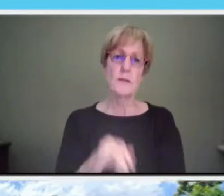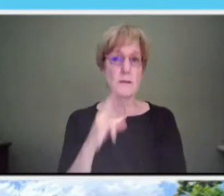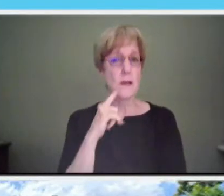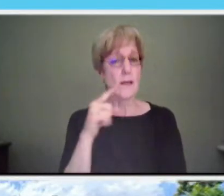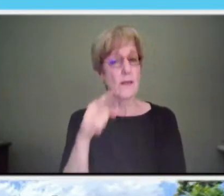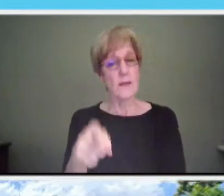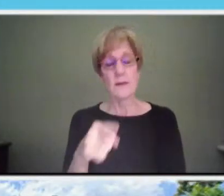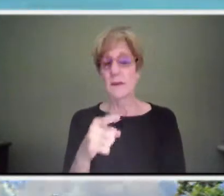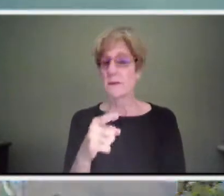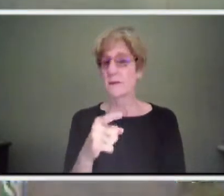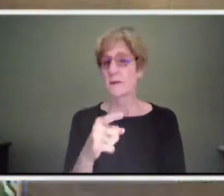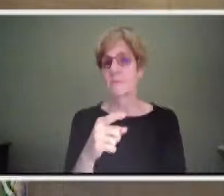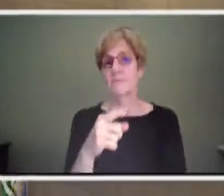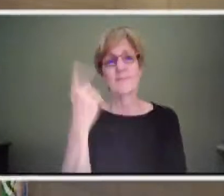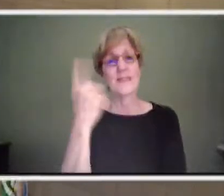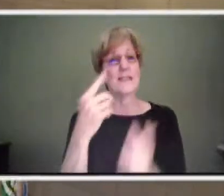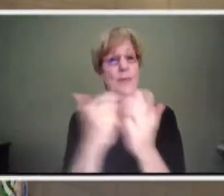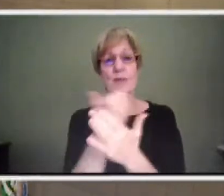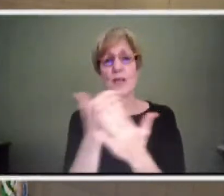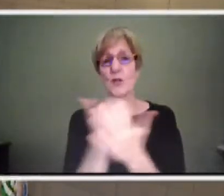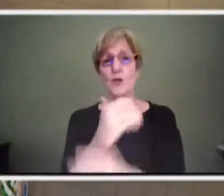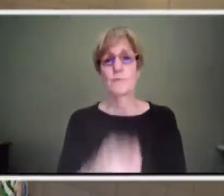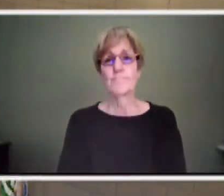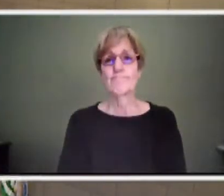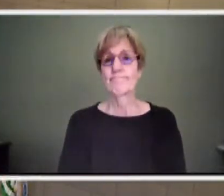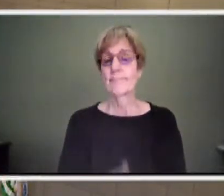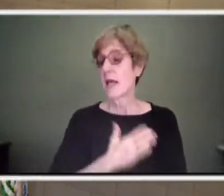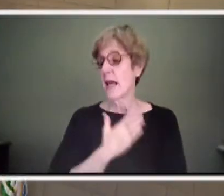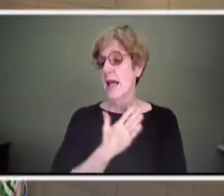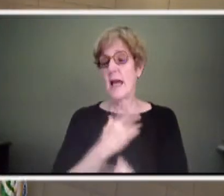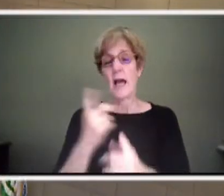type is something new in the market. Happy to take questions.